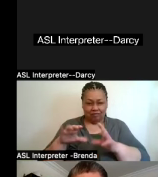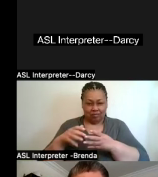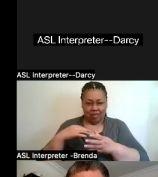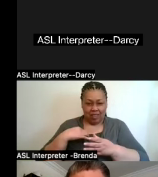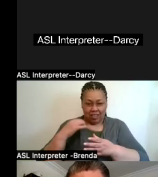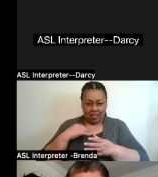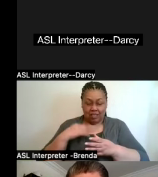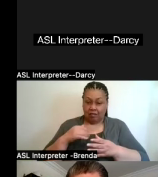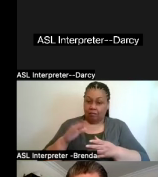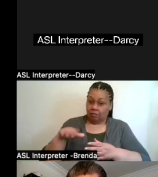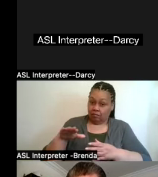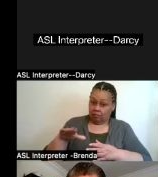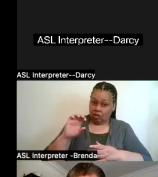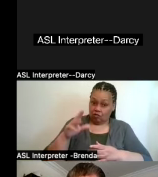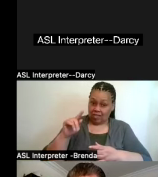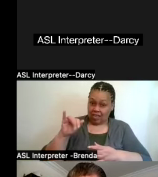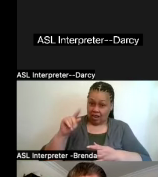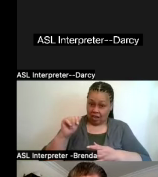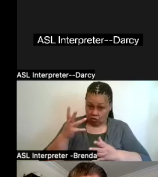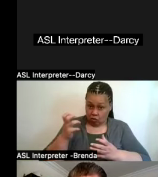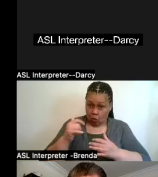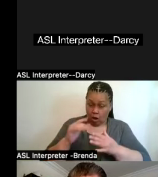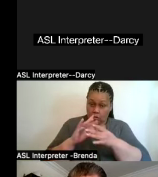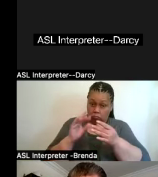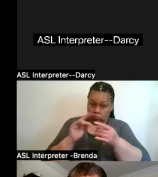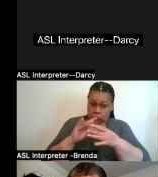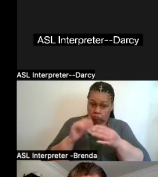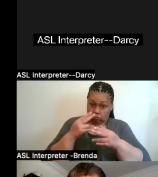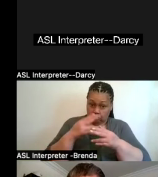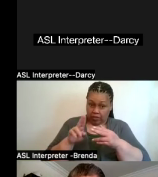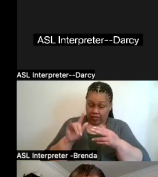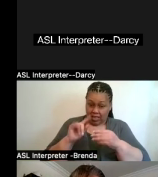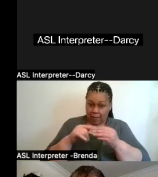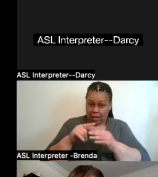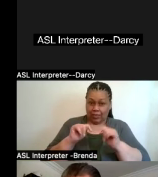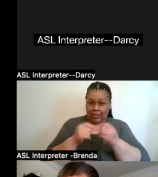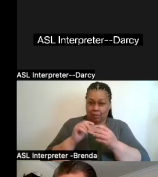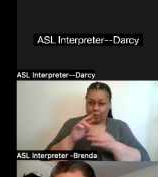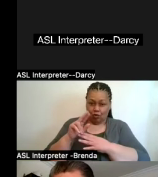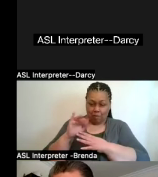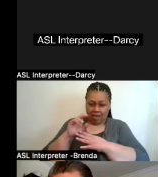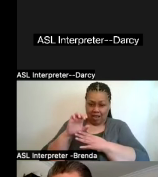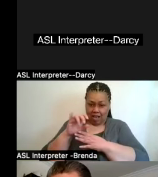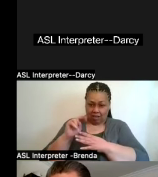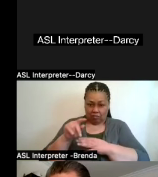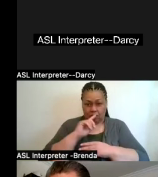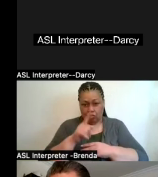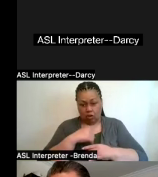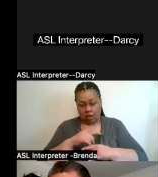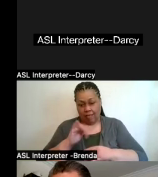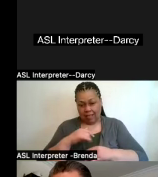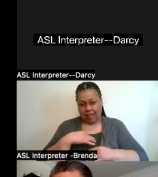Christina, would you like to come on and share briefly about Team Rubicon? Sure. So Team Rubicon is a veteran-led,